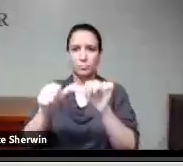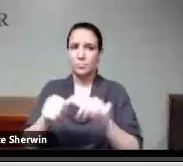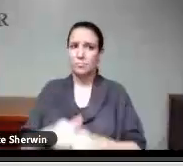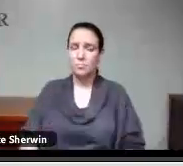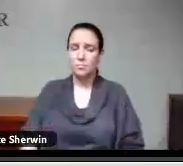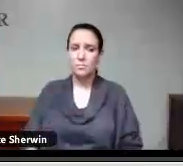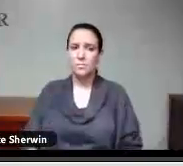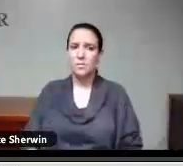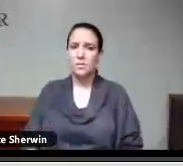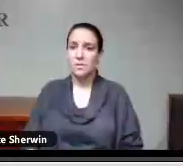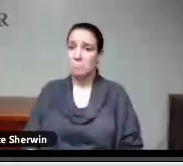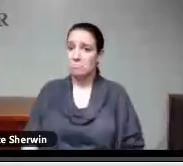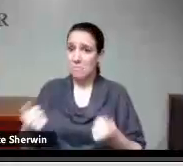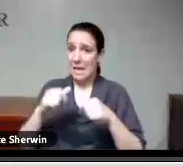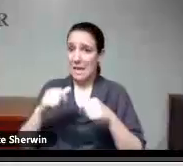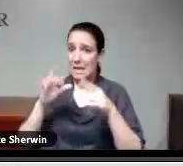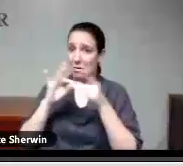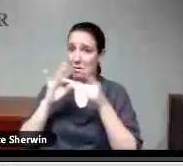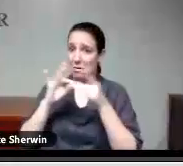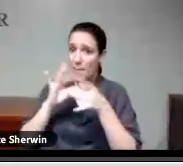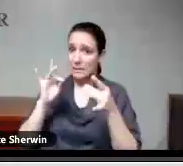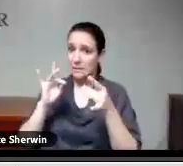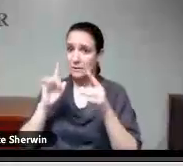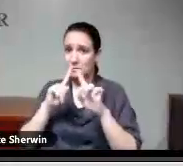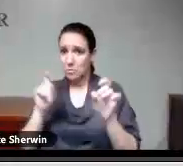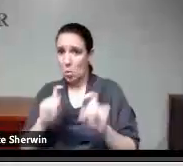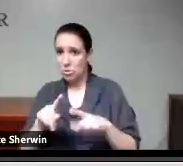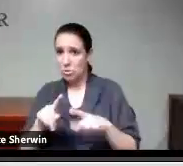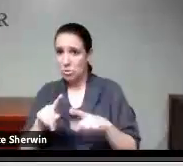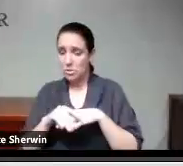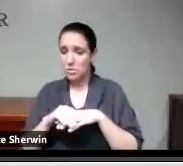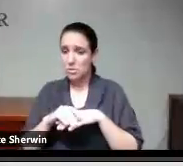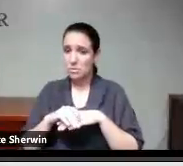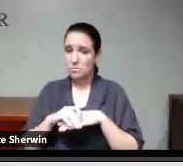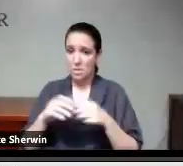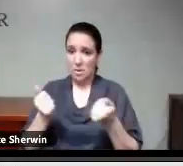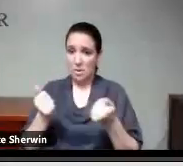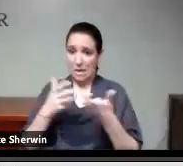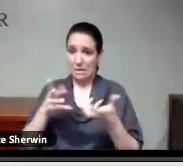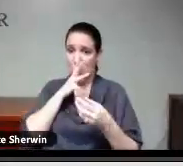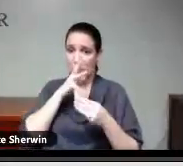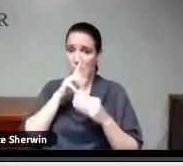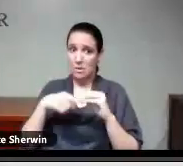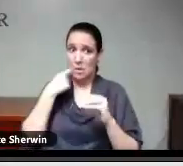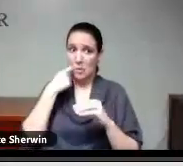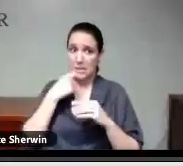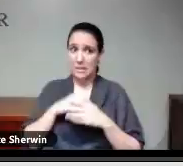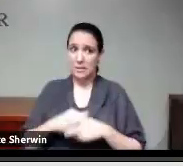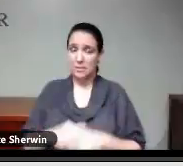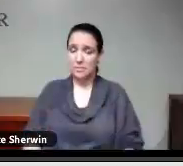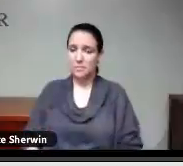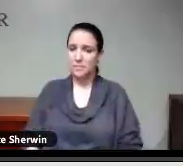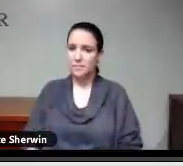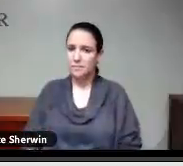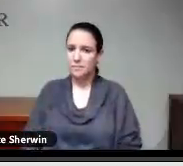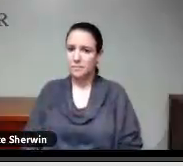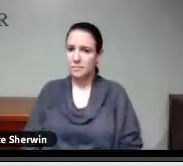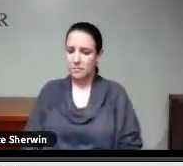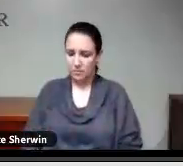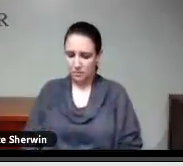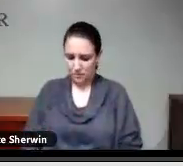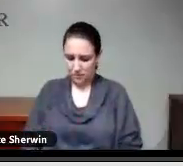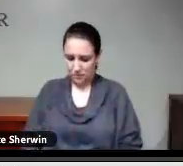Comments, questions about the diversity training evaluation or anything else here? Any other approaches that you take